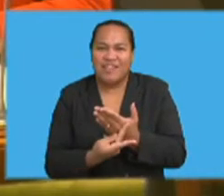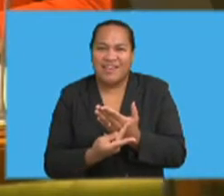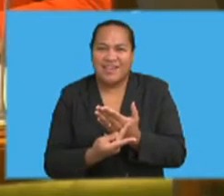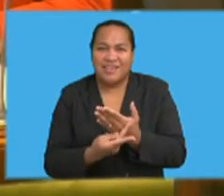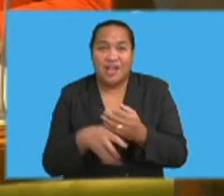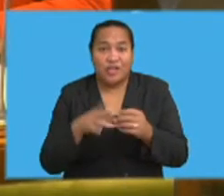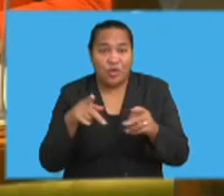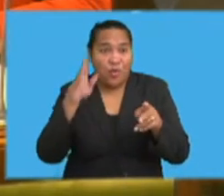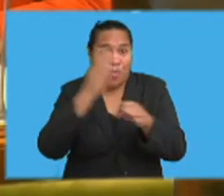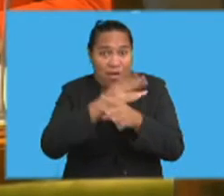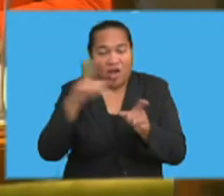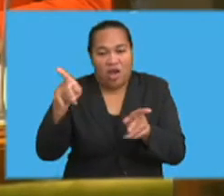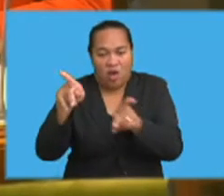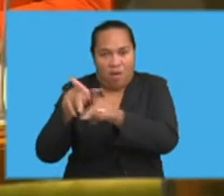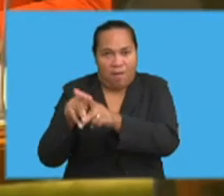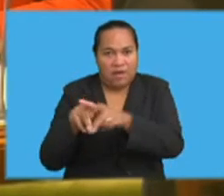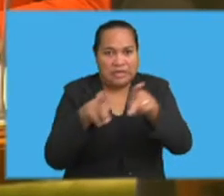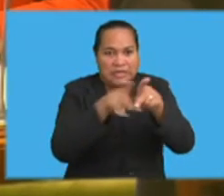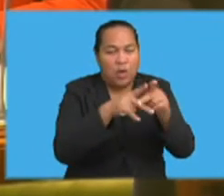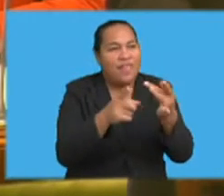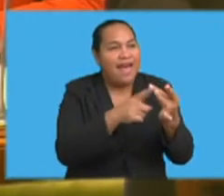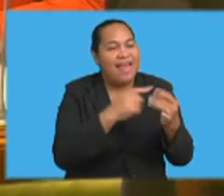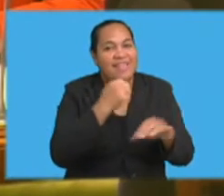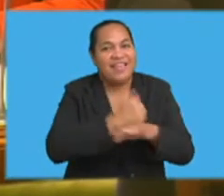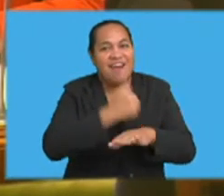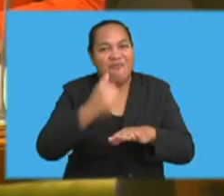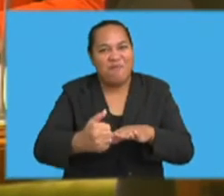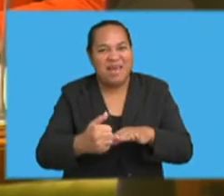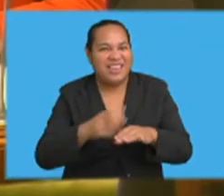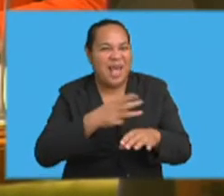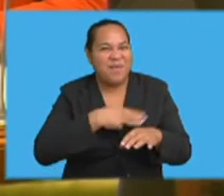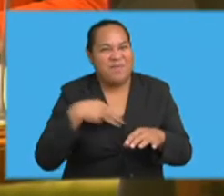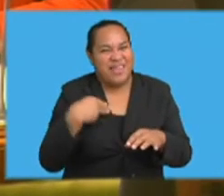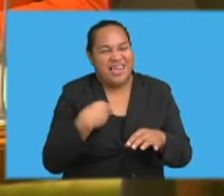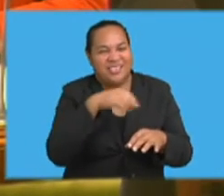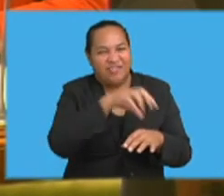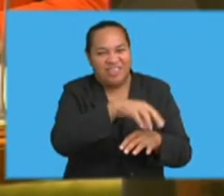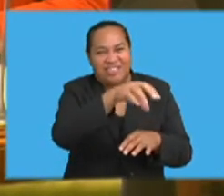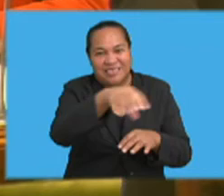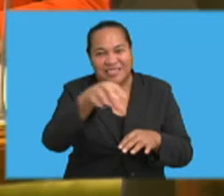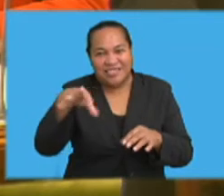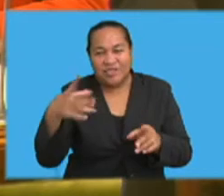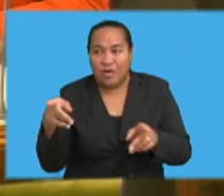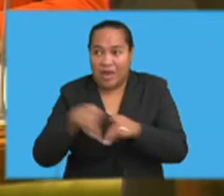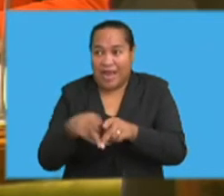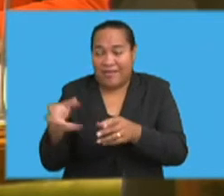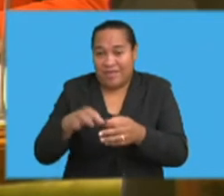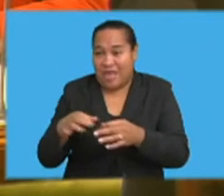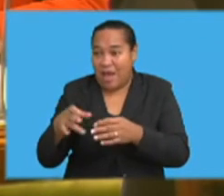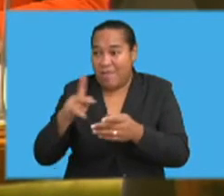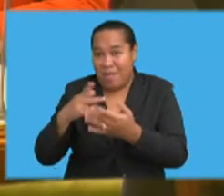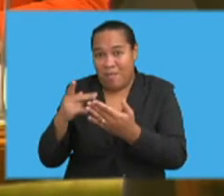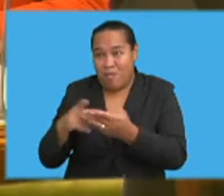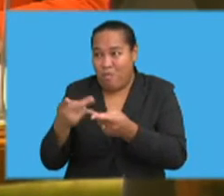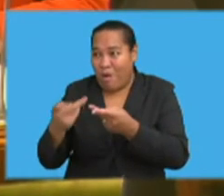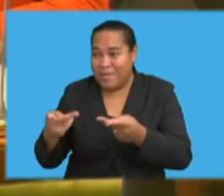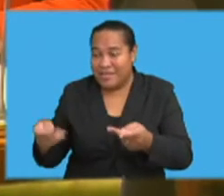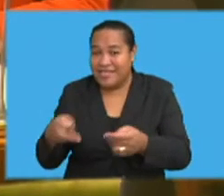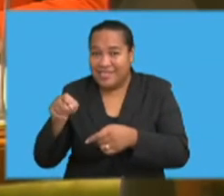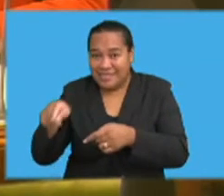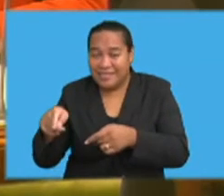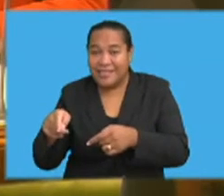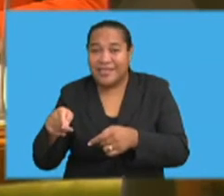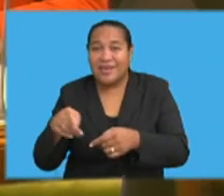works in collaboration, Madam Speaker, with other government agencies through acquiring properties that are required for projects, and in turn processes the